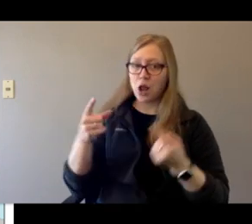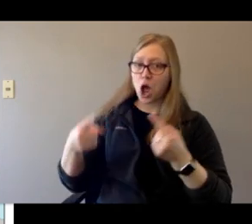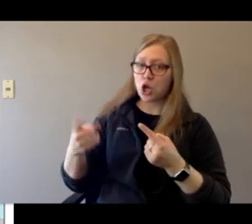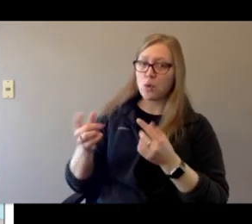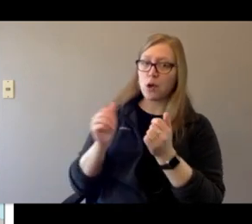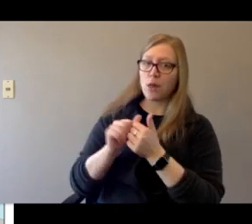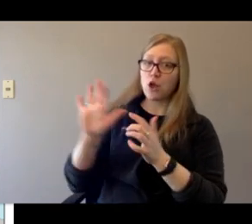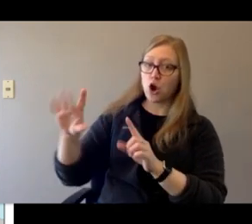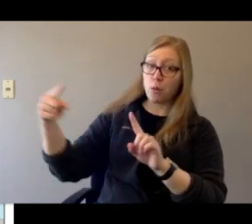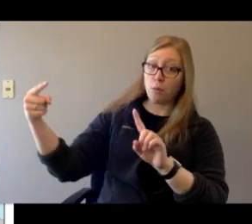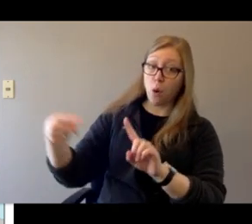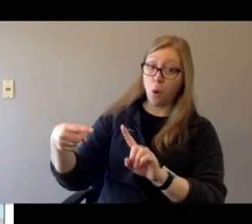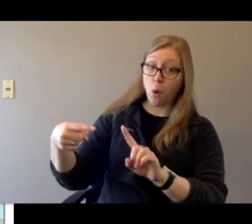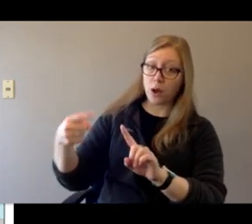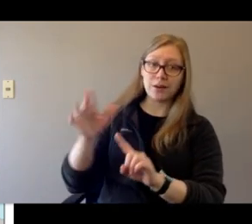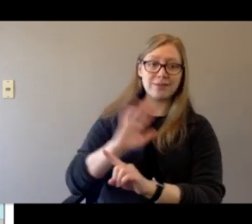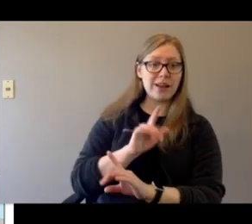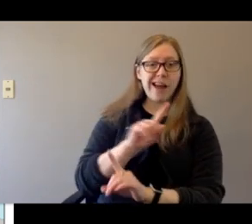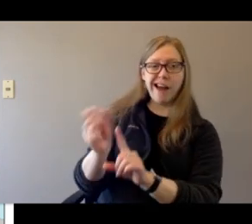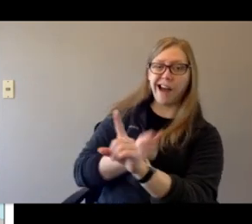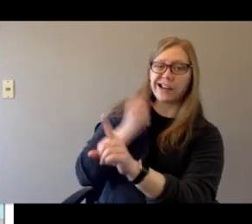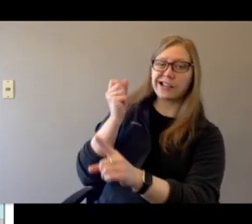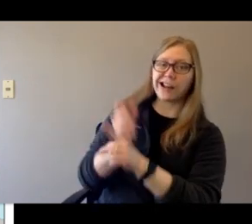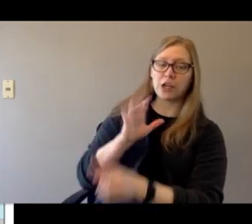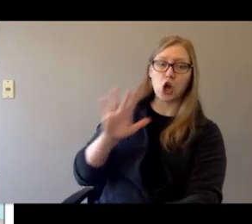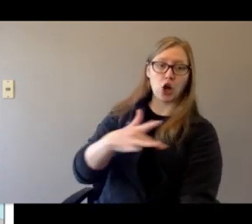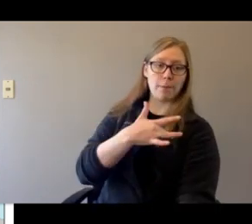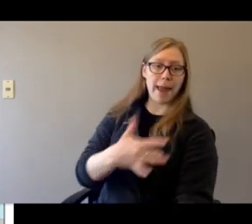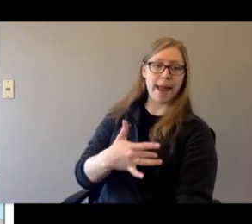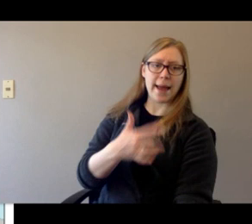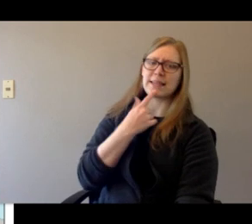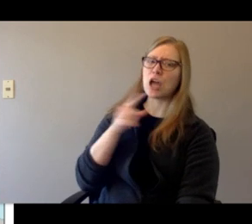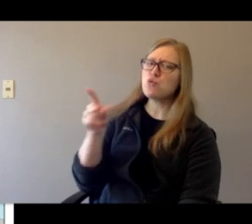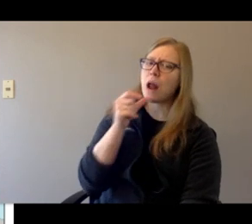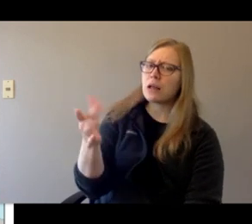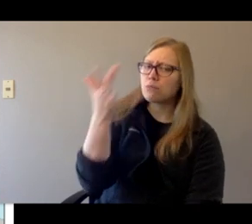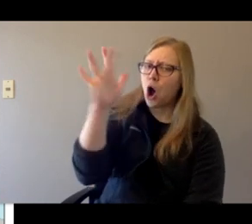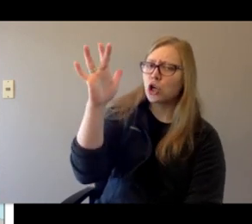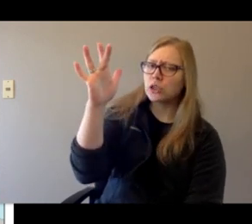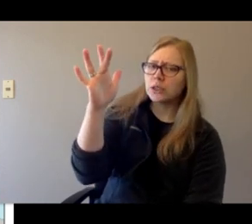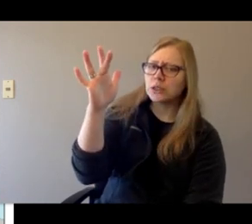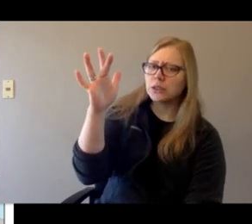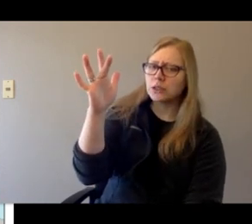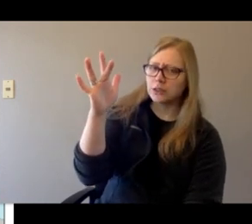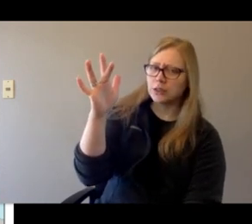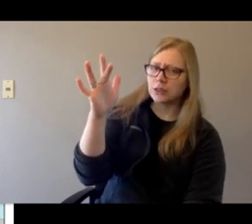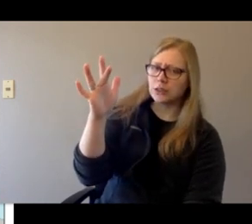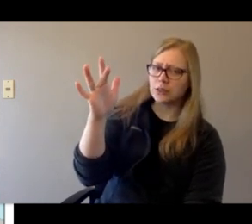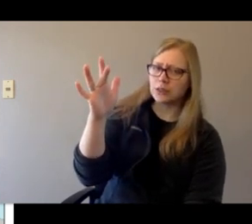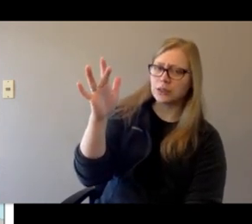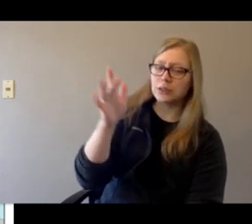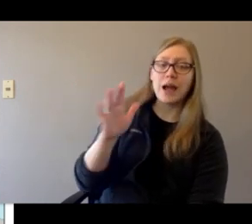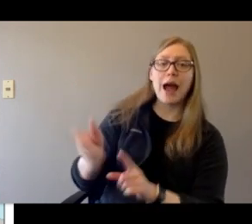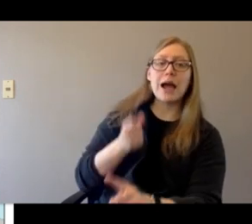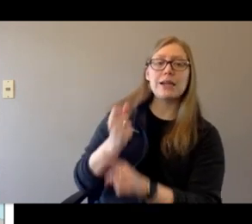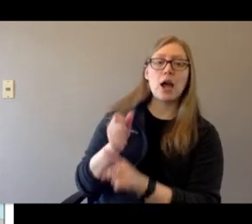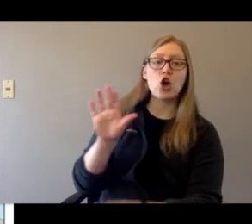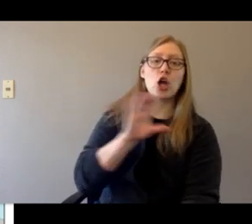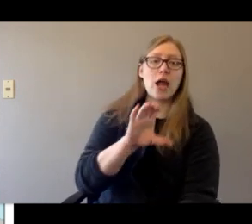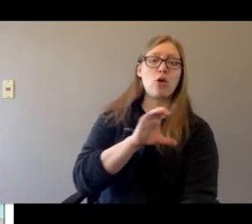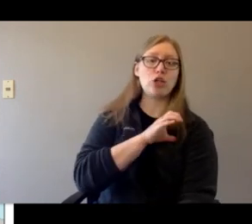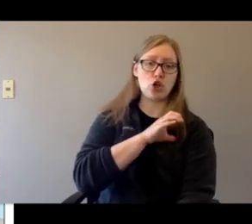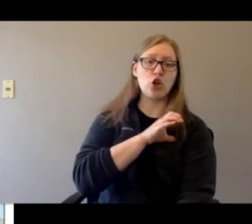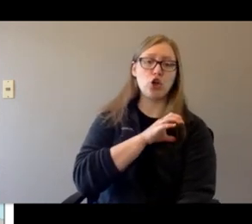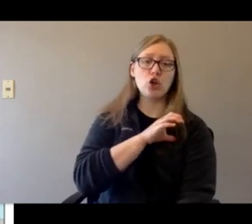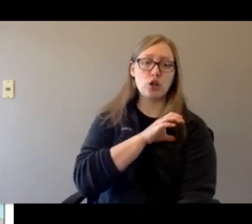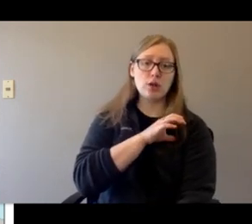point, he's attacking her and saying that she's not smart. So he's attacking her character